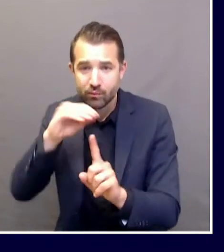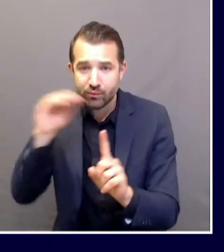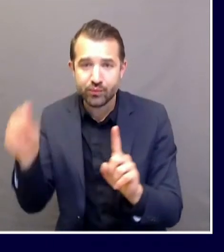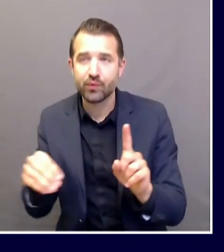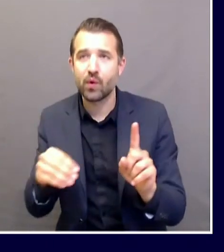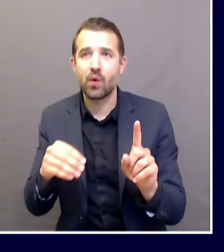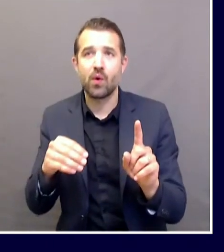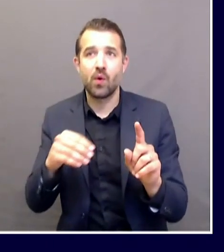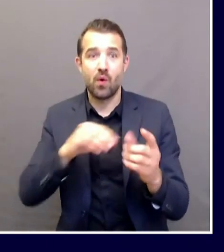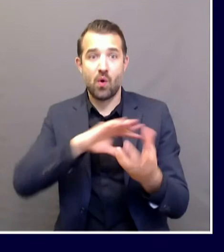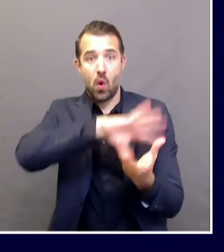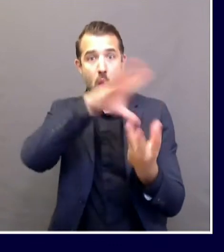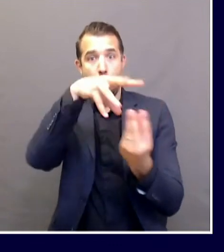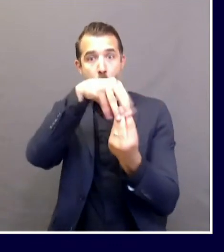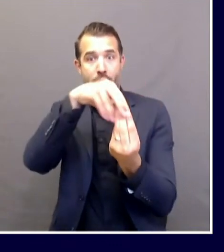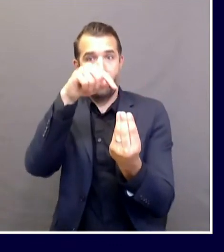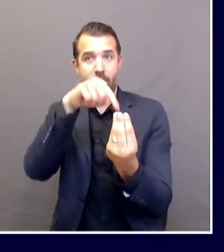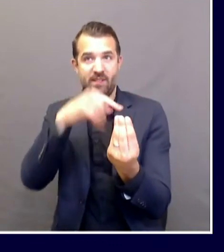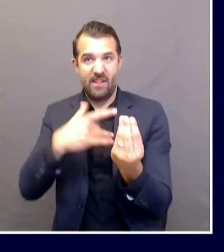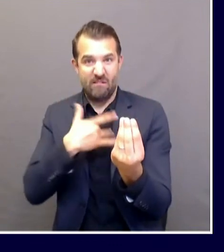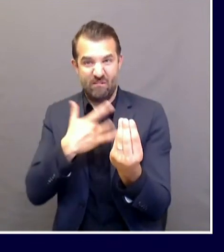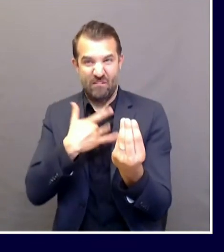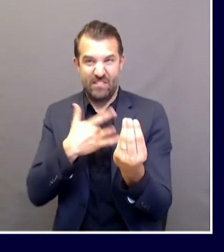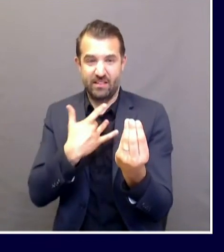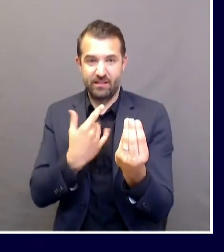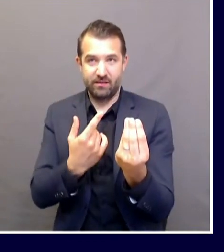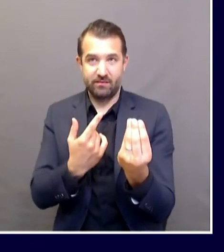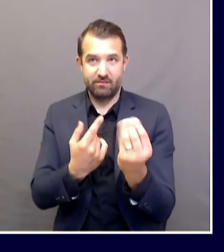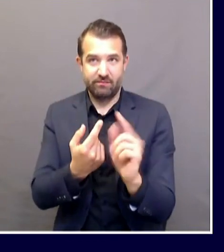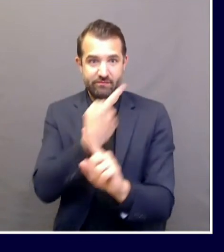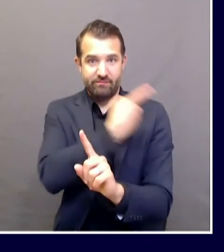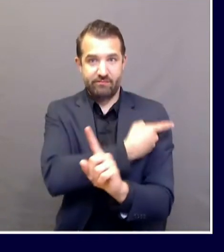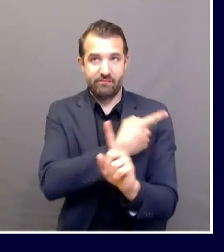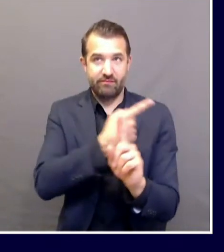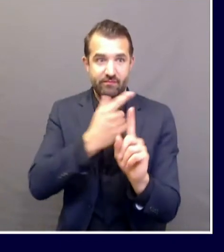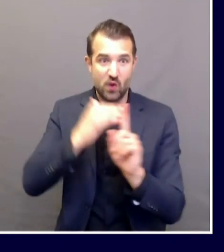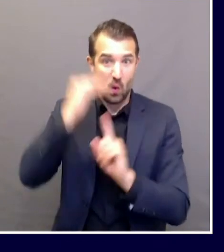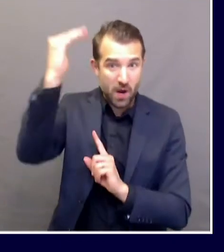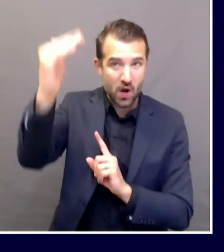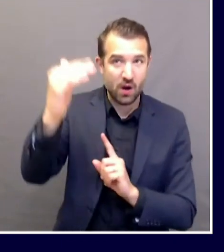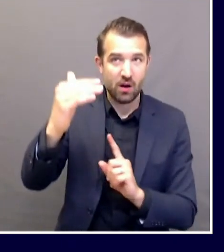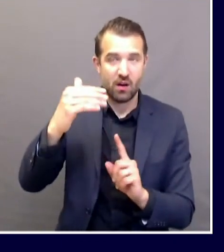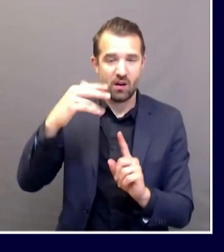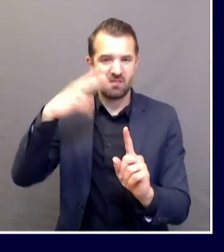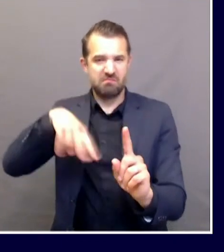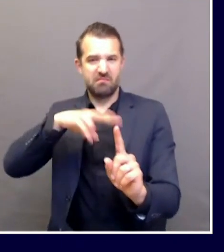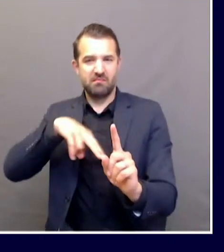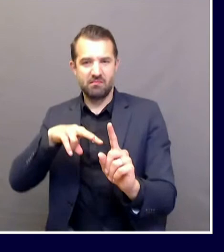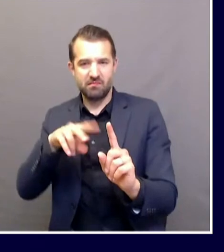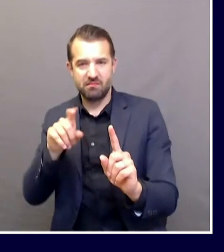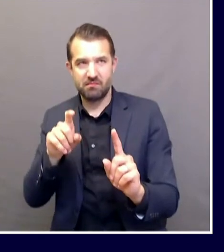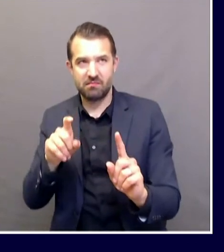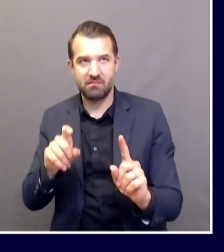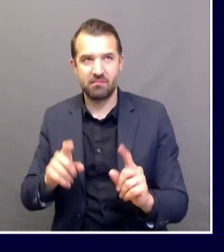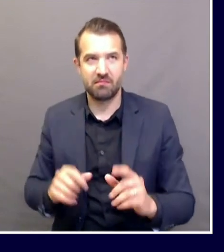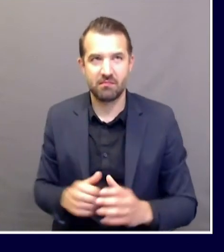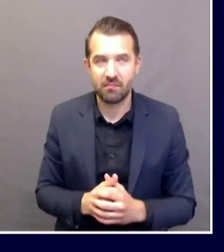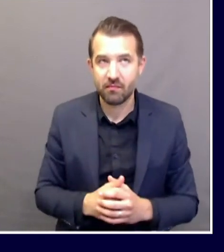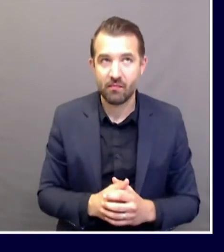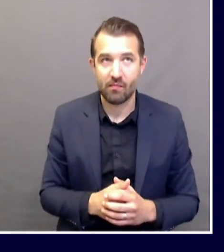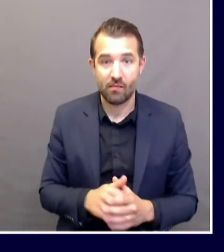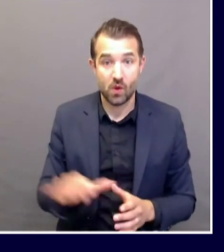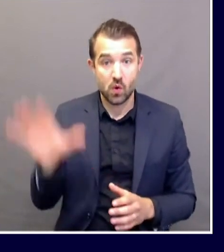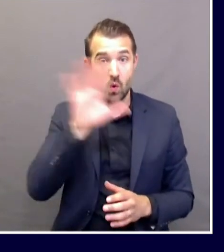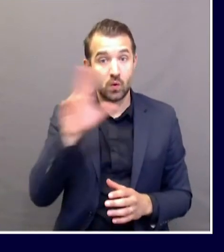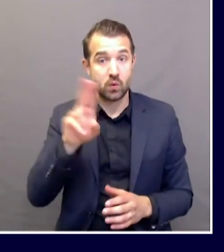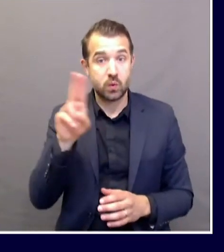I think it is. I don't think it's unusual. I've seen similar data from some other states as well. That is to